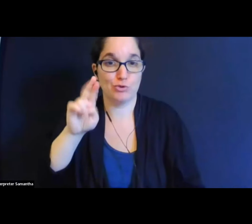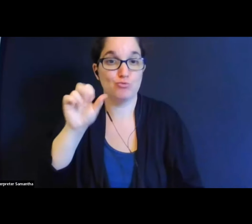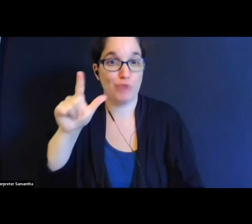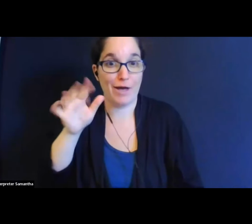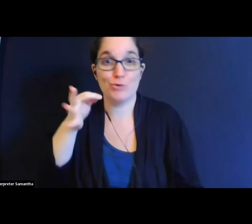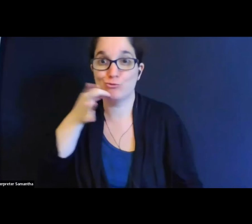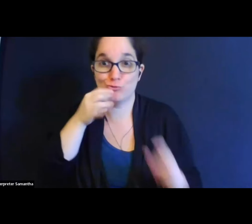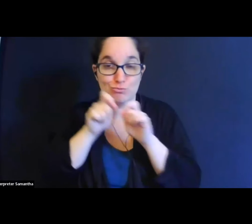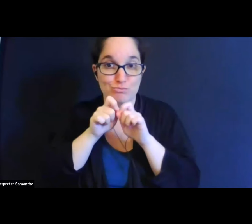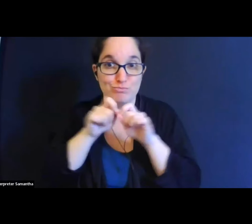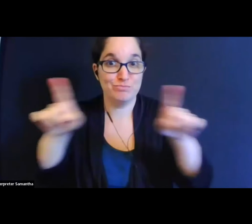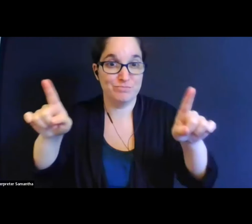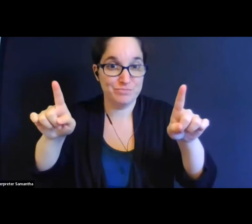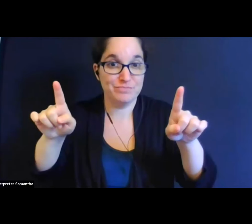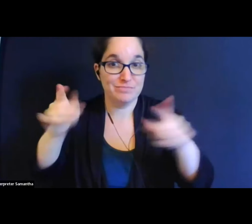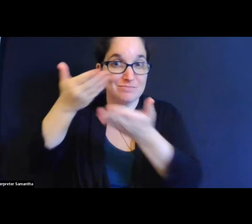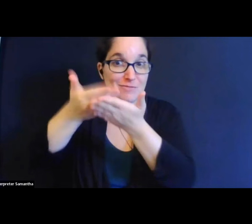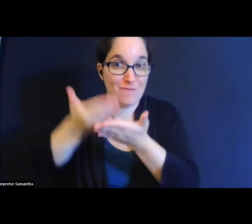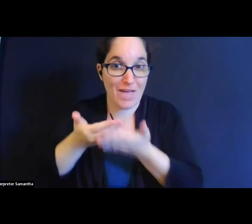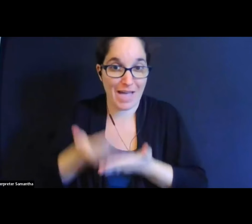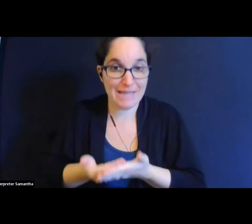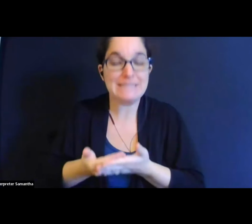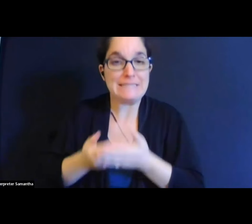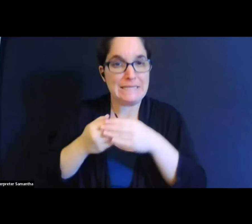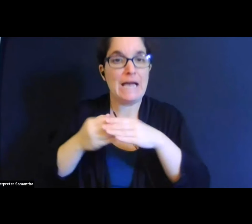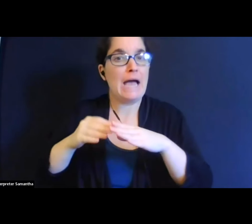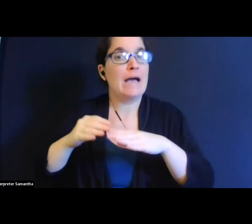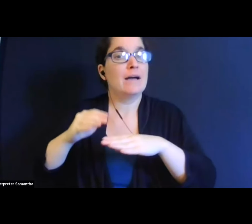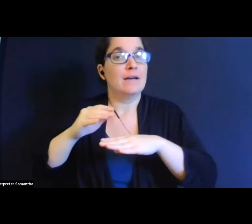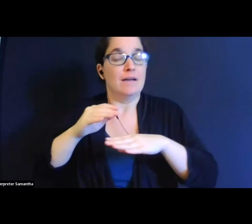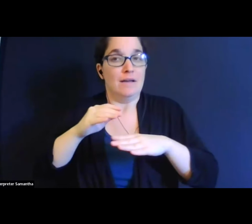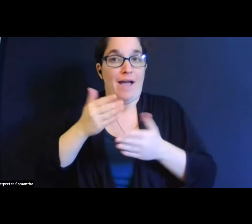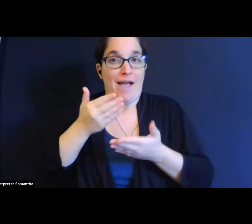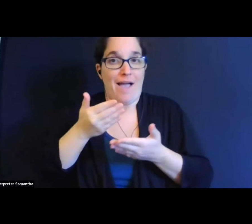to tell you. So it should be evidence based very, very soon, but our